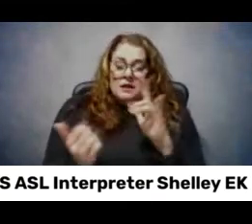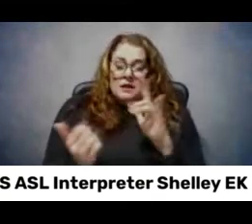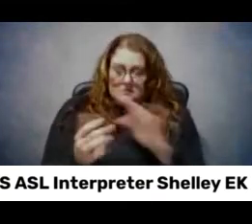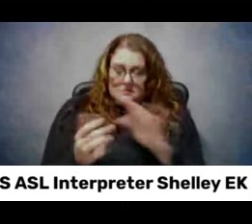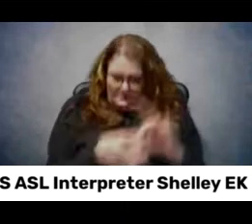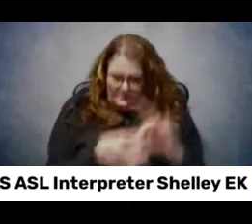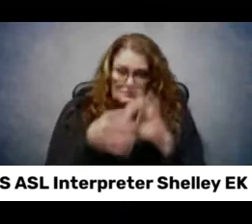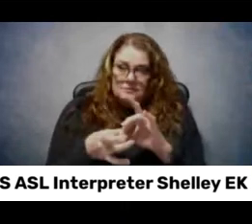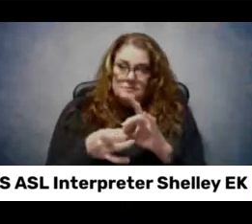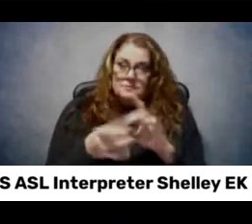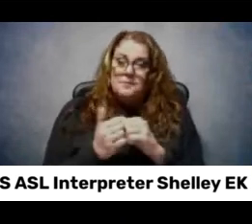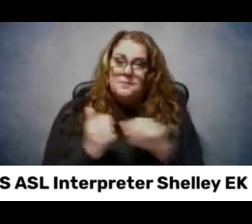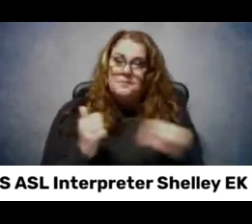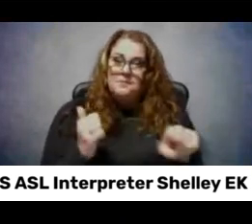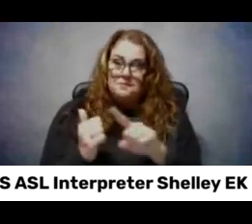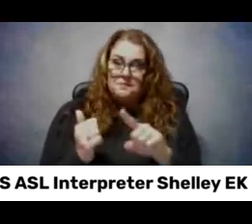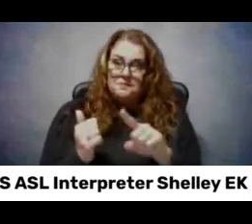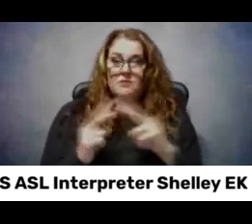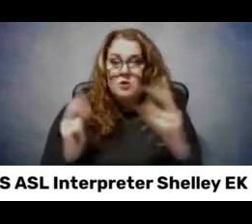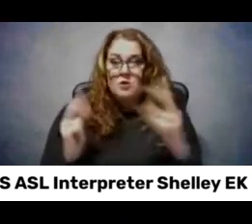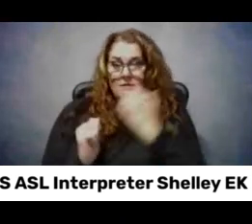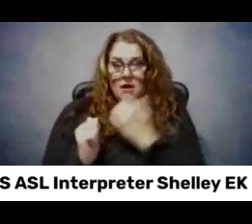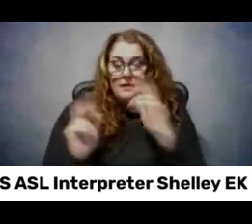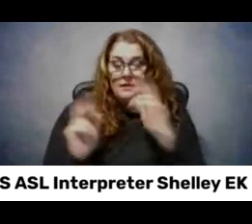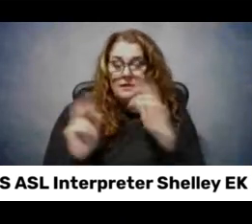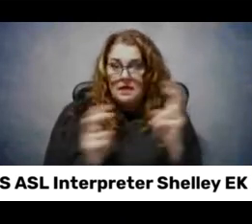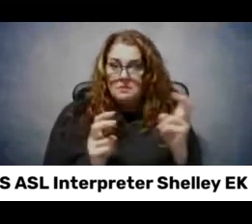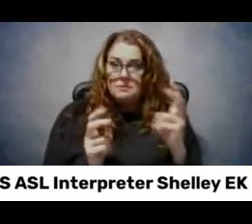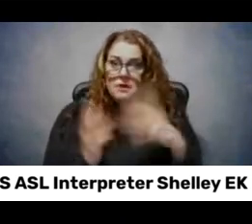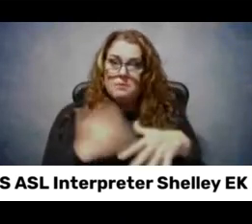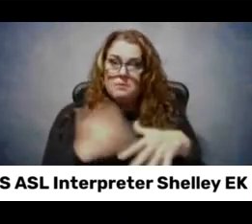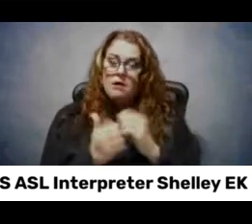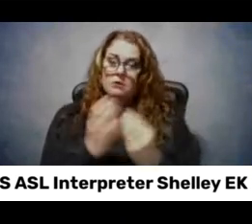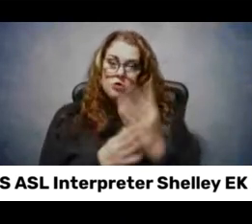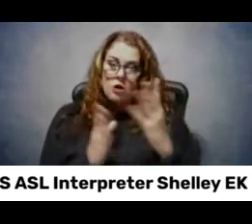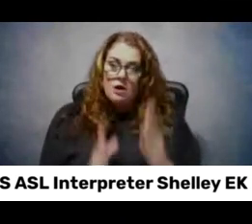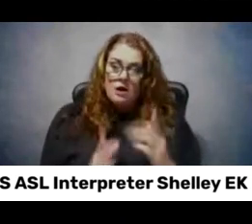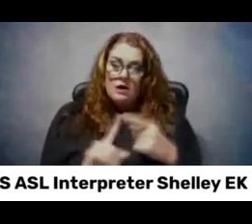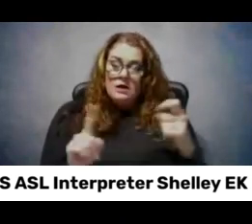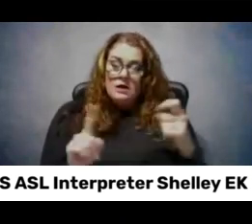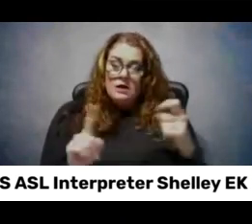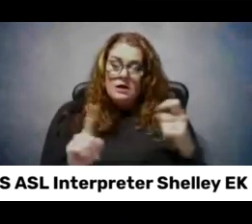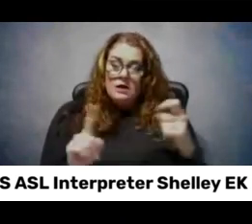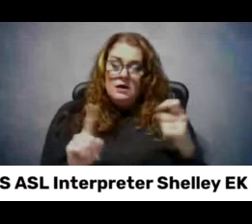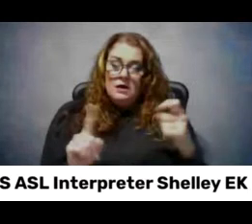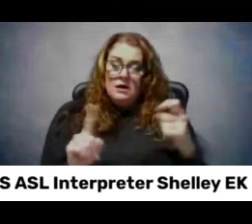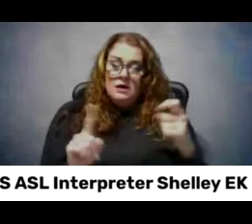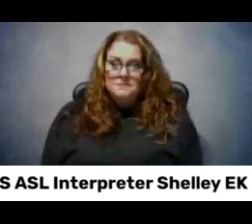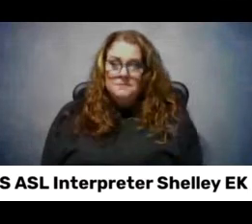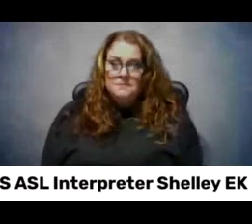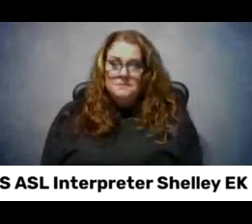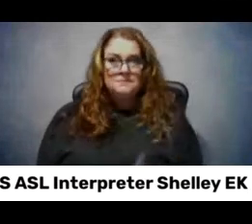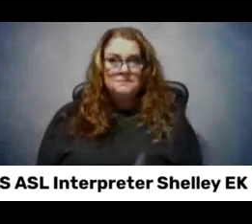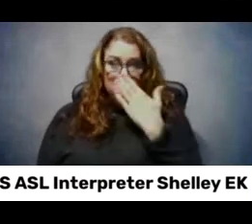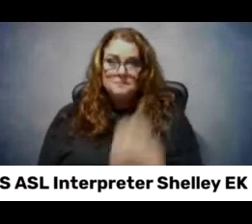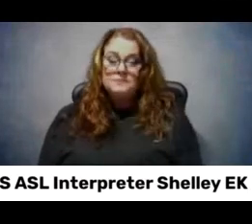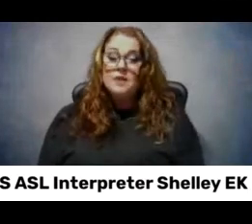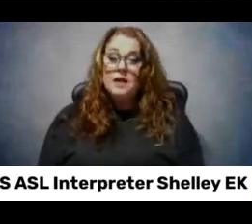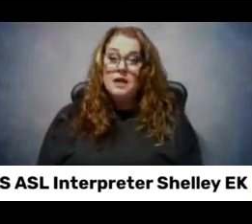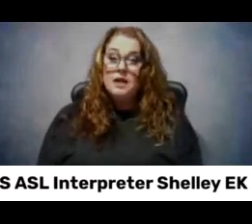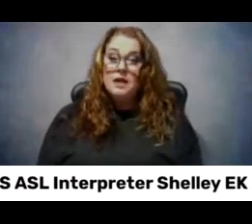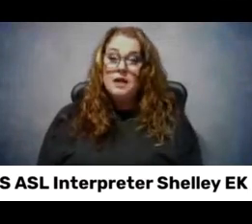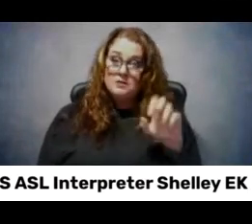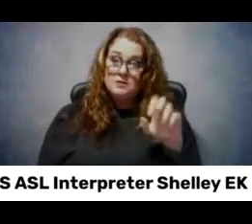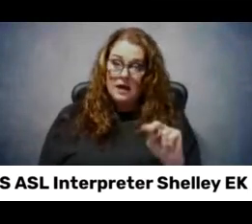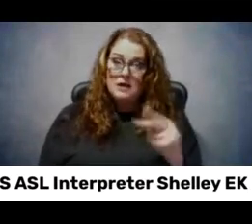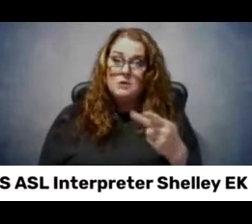to Ayurvedic medicine is a very common theme among the gardeners from this garden. In Bhutan, there were people,